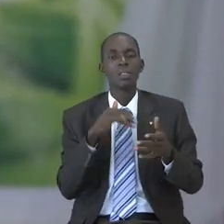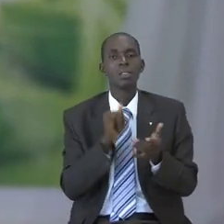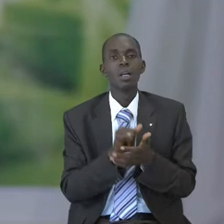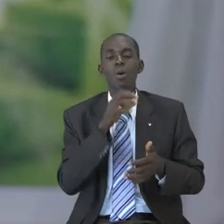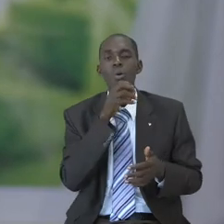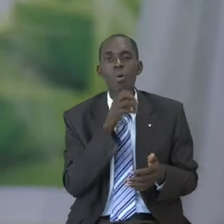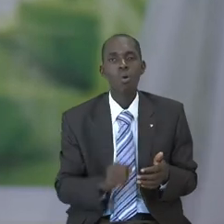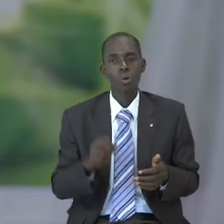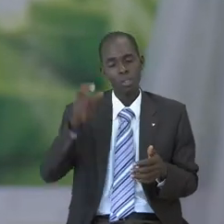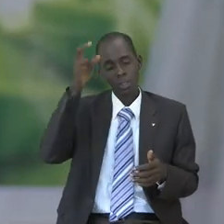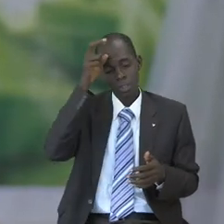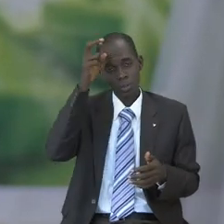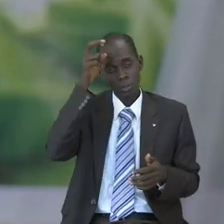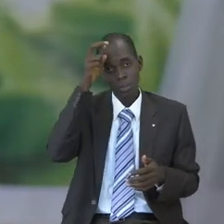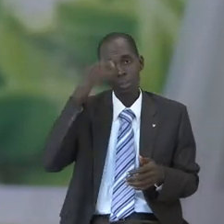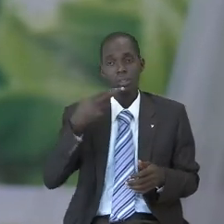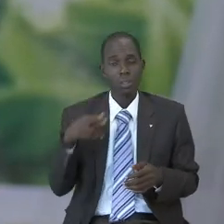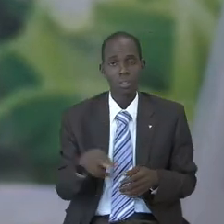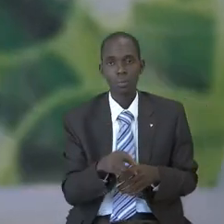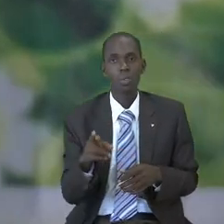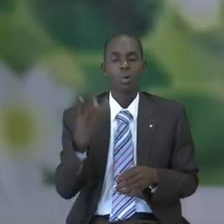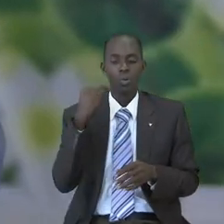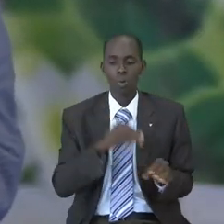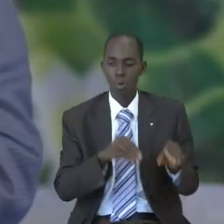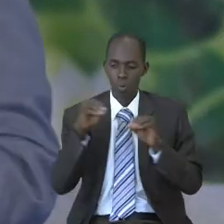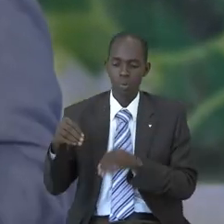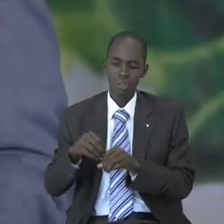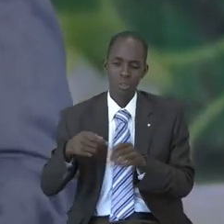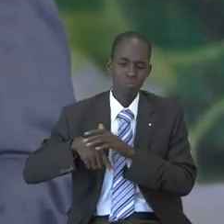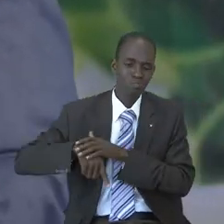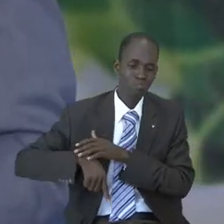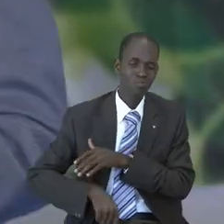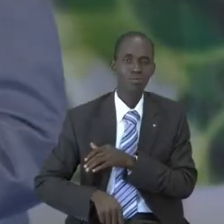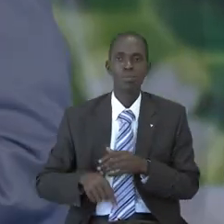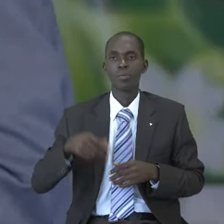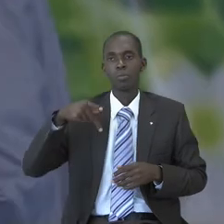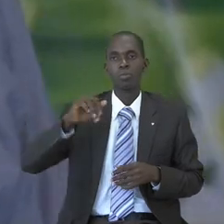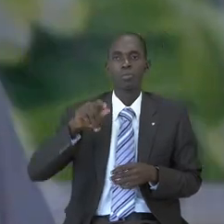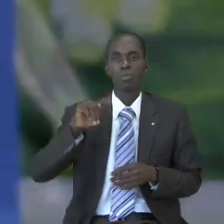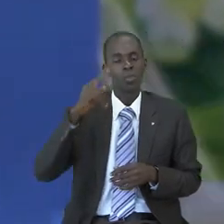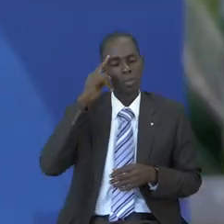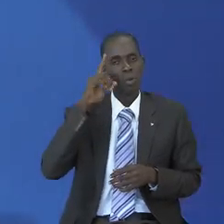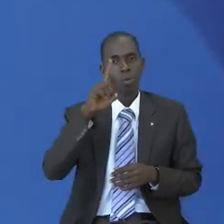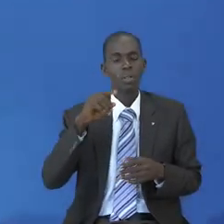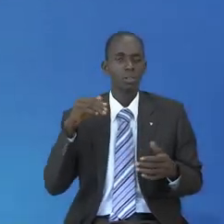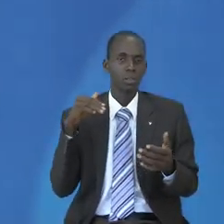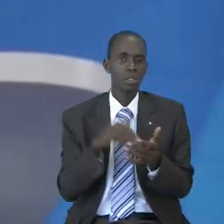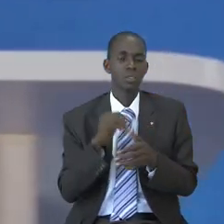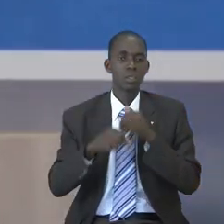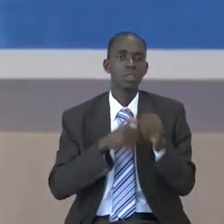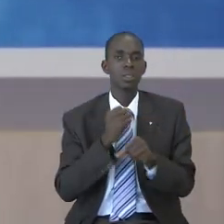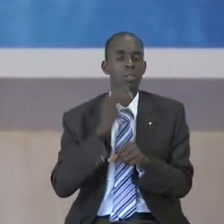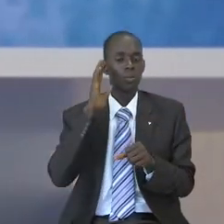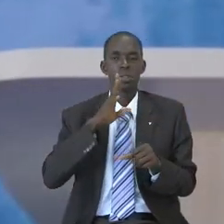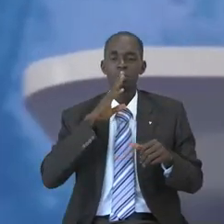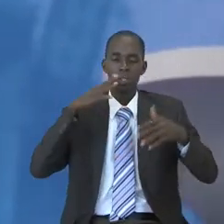was put, that Satan, put in the bottomless pit until the 1,000 years will be over. And then after